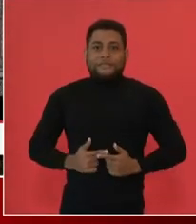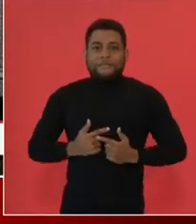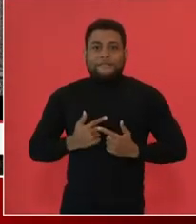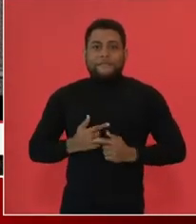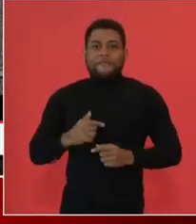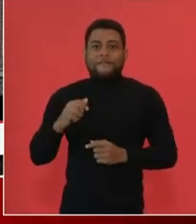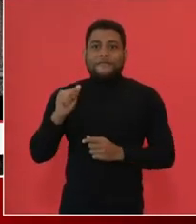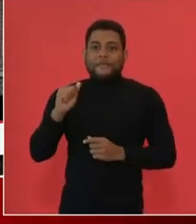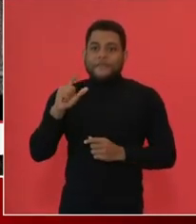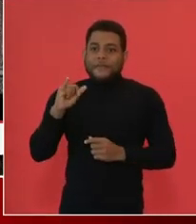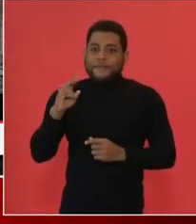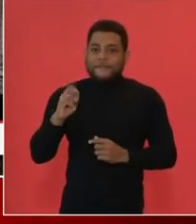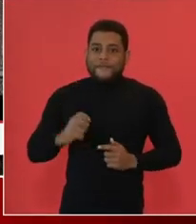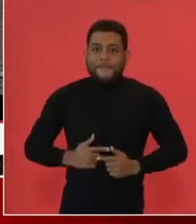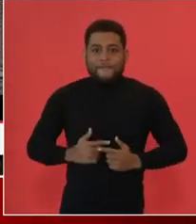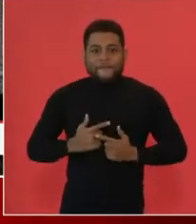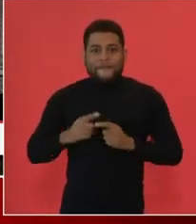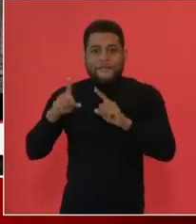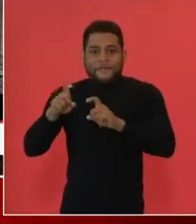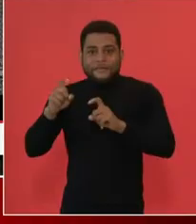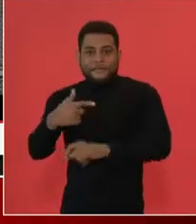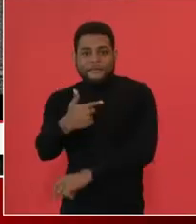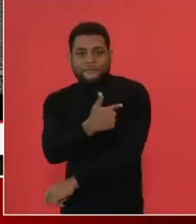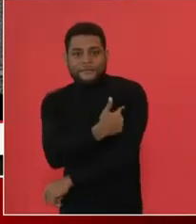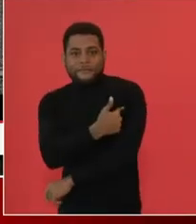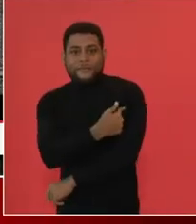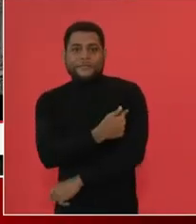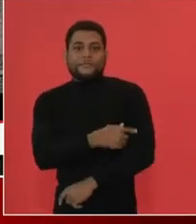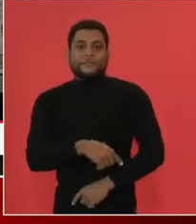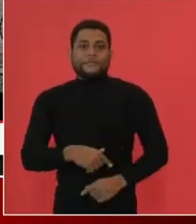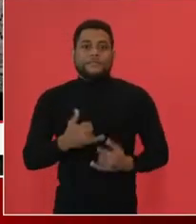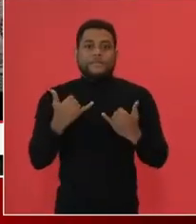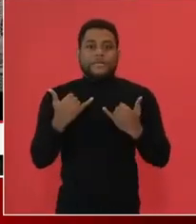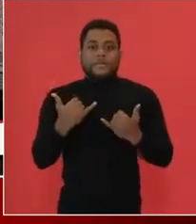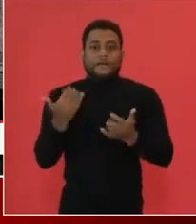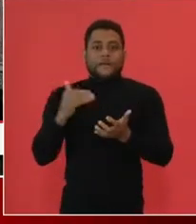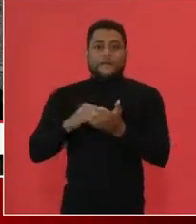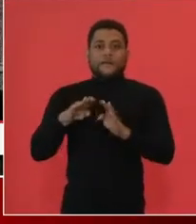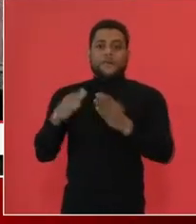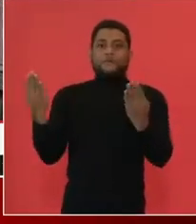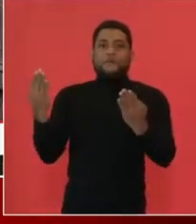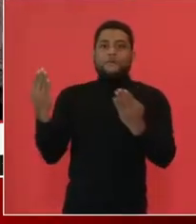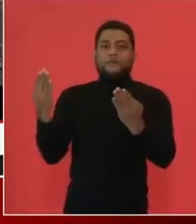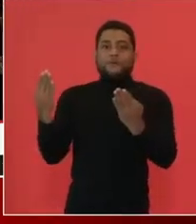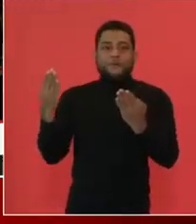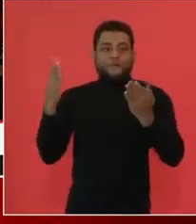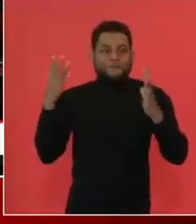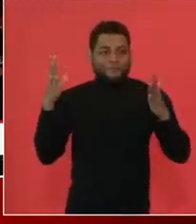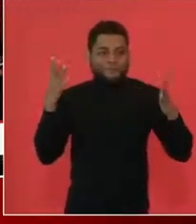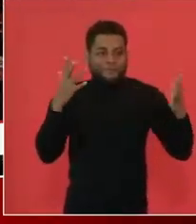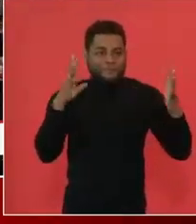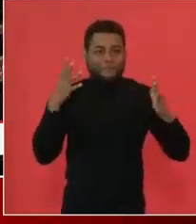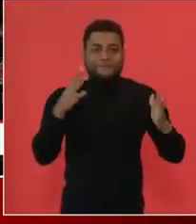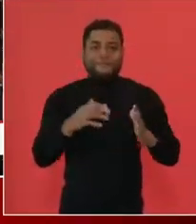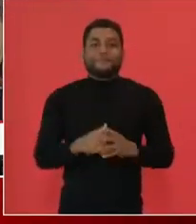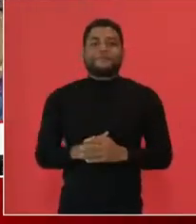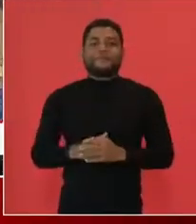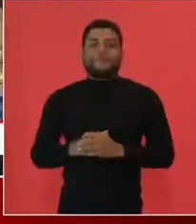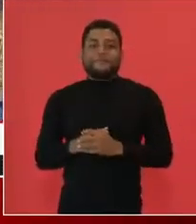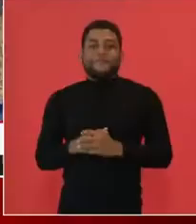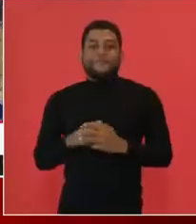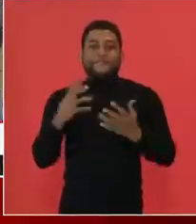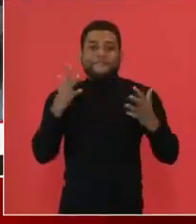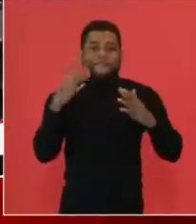tested, vaccinated, and now open. Dr. LaQuandra Nesbitt. Give her a big round of applause.